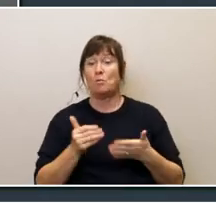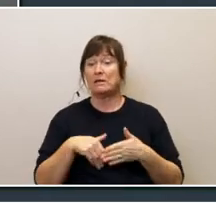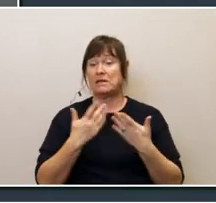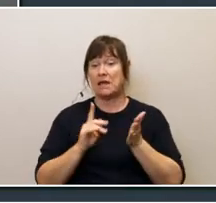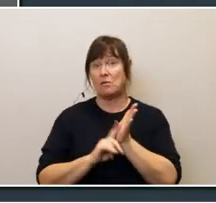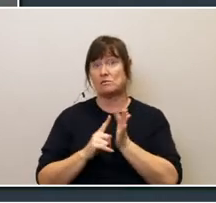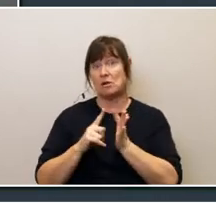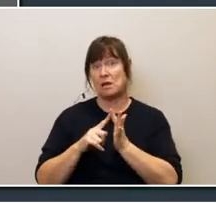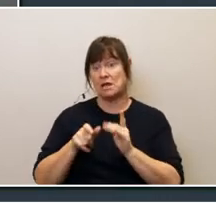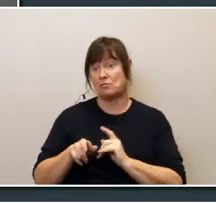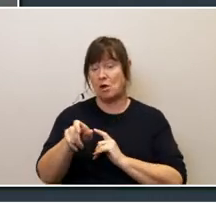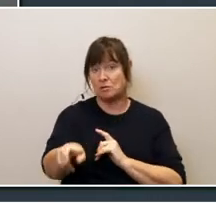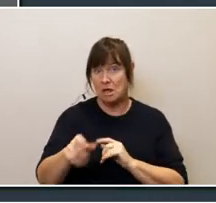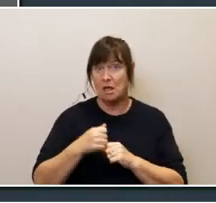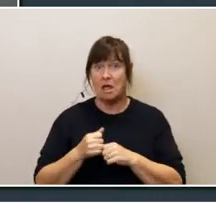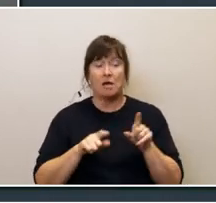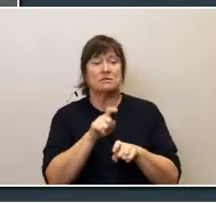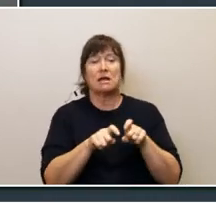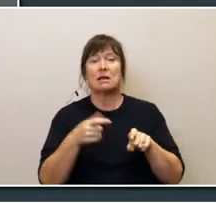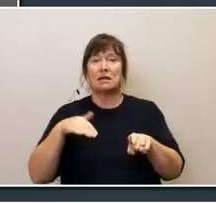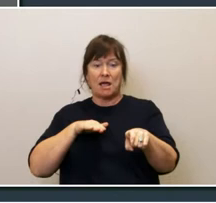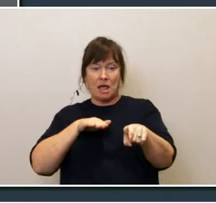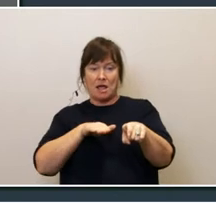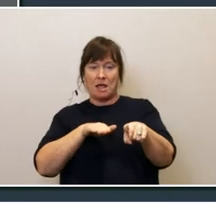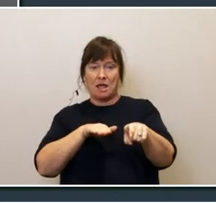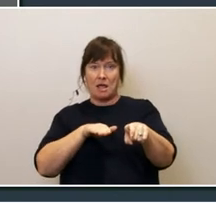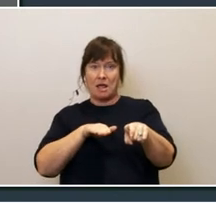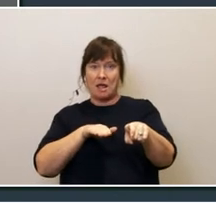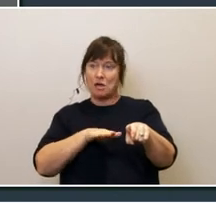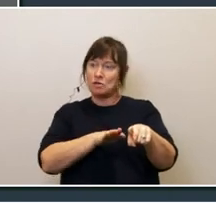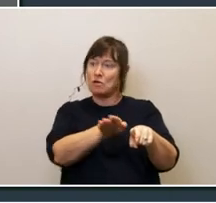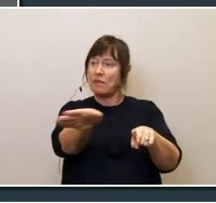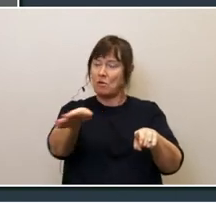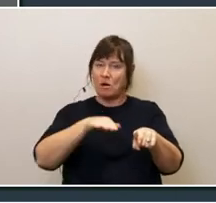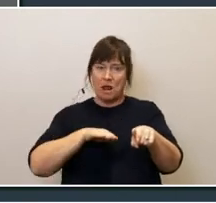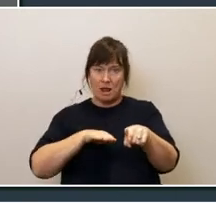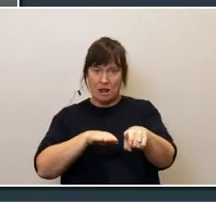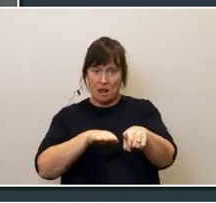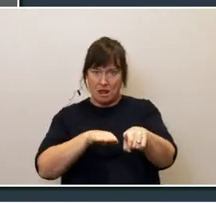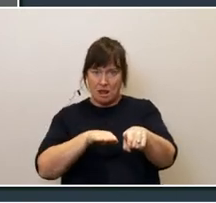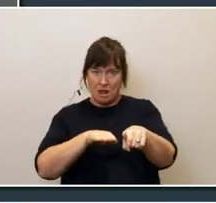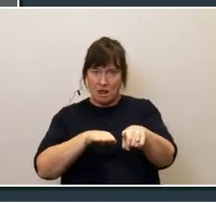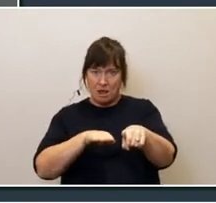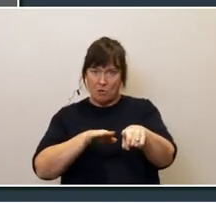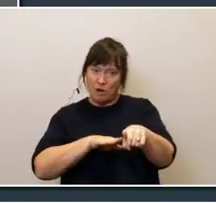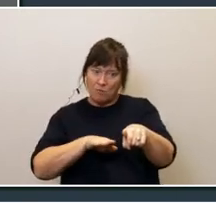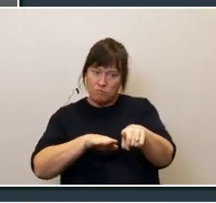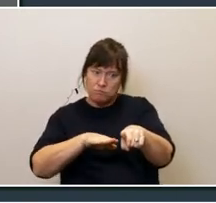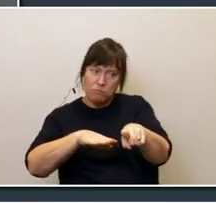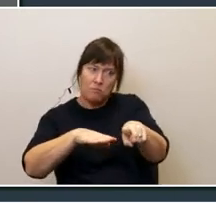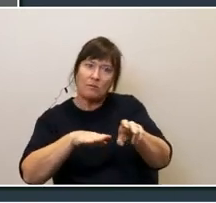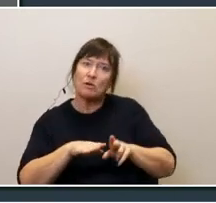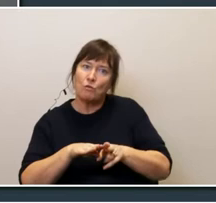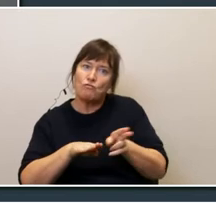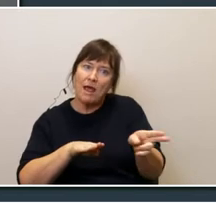down Lee Road and a car came up so close behind going around the corner into Petty Street. He nearly hit me and it really